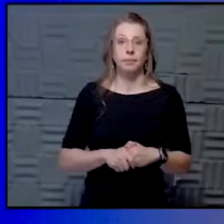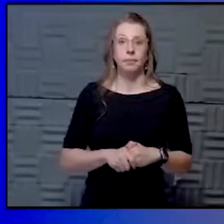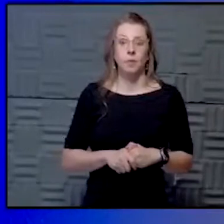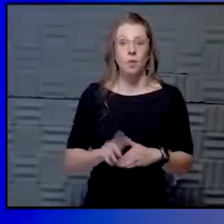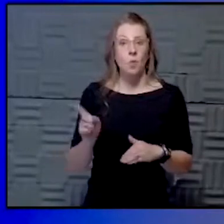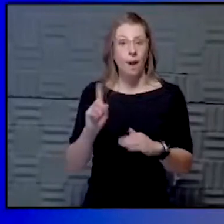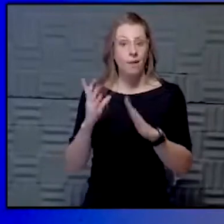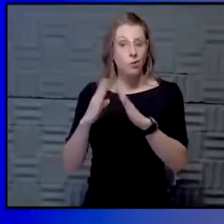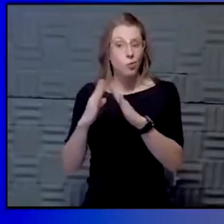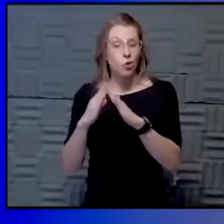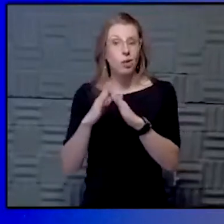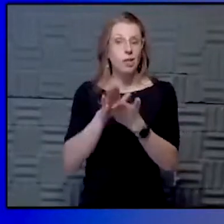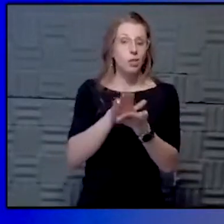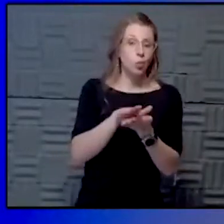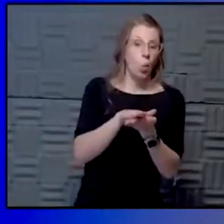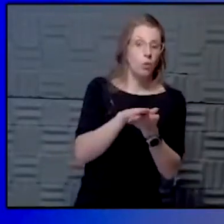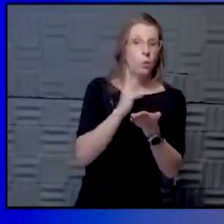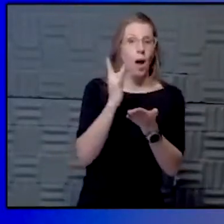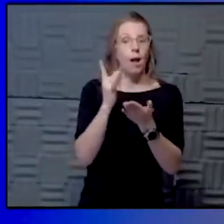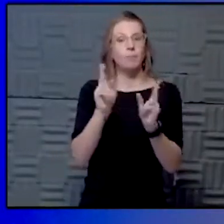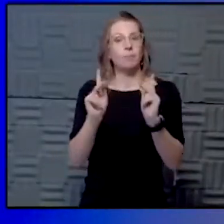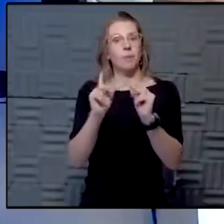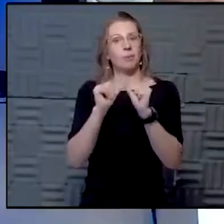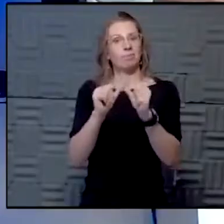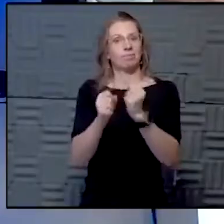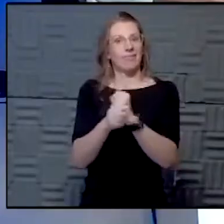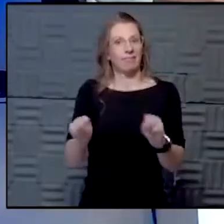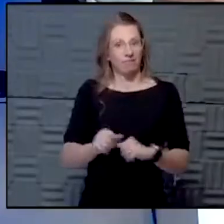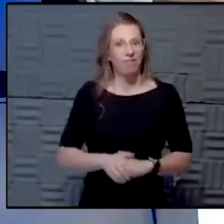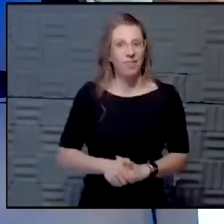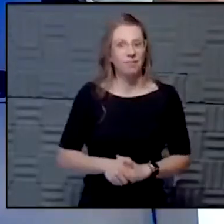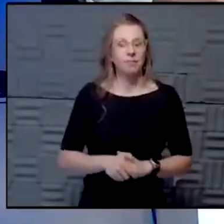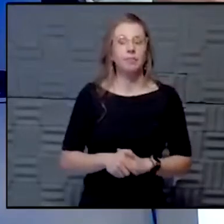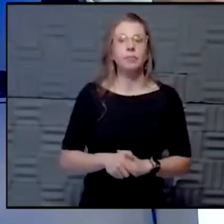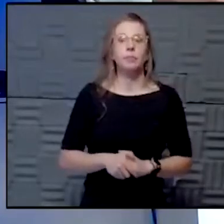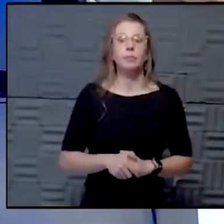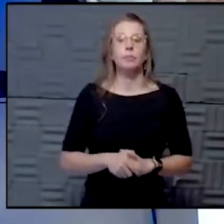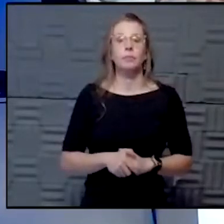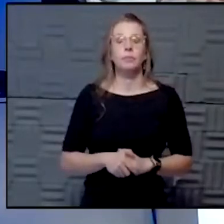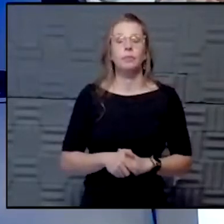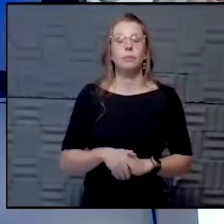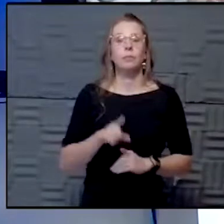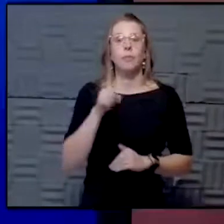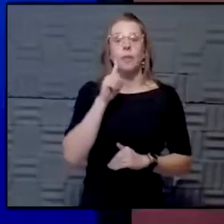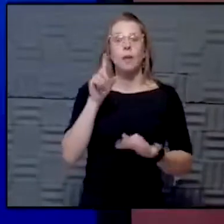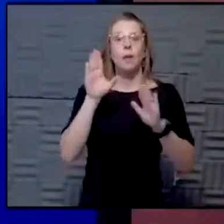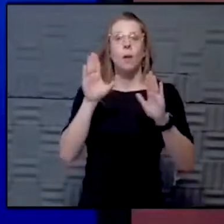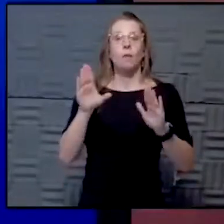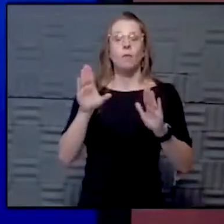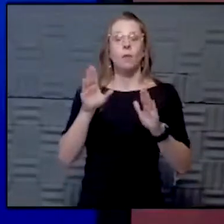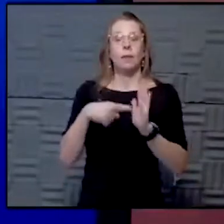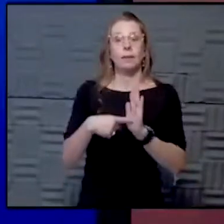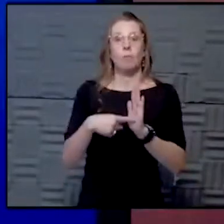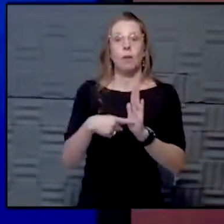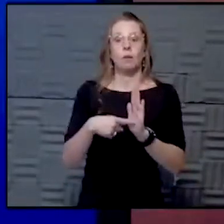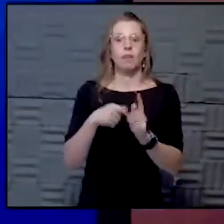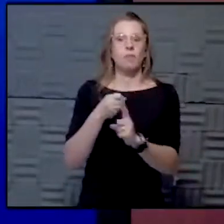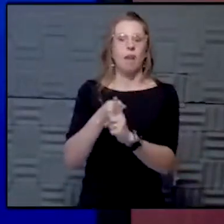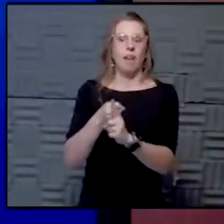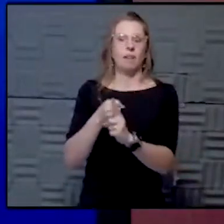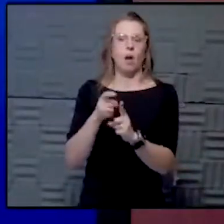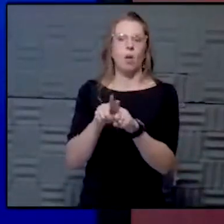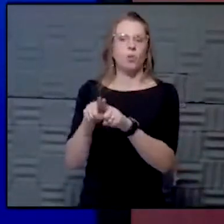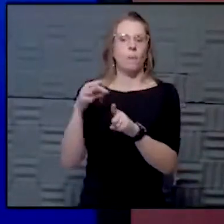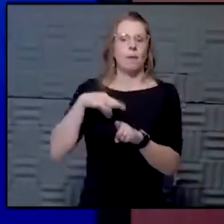the community, in those schools, to keep the people safe as well. Yeah, I think a very, very great example of the impact and benefit of mask wearing. It